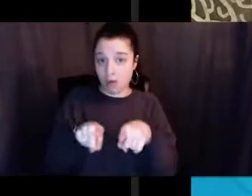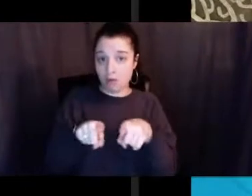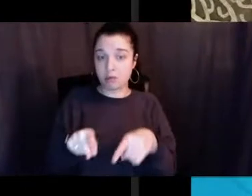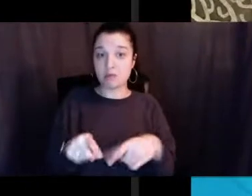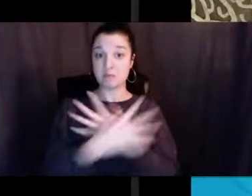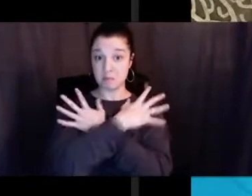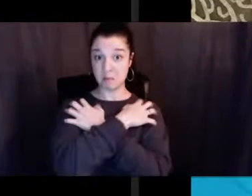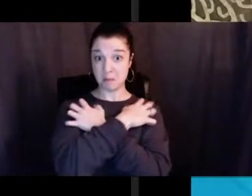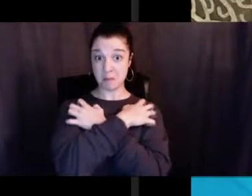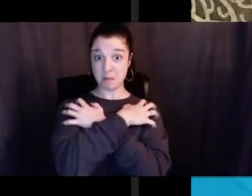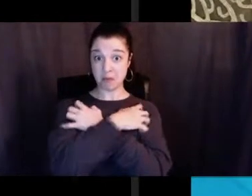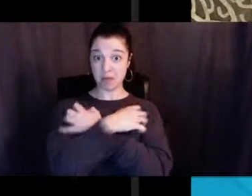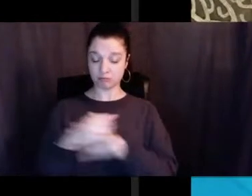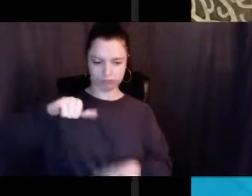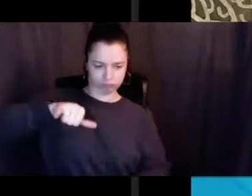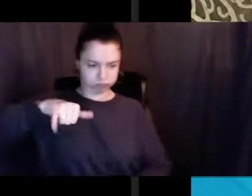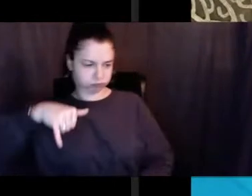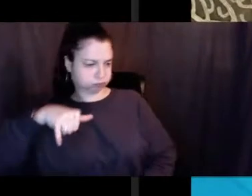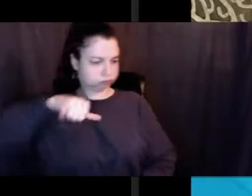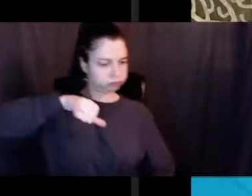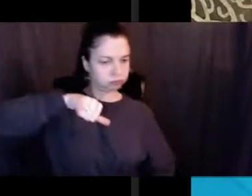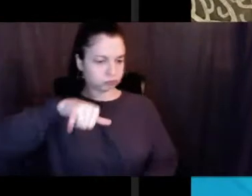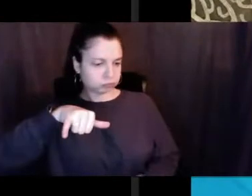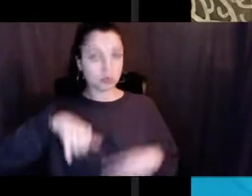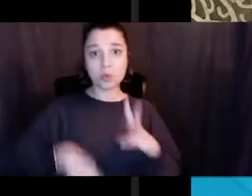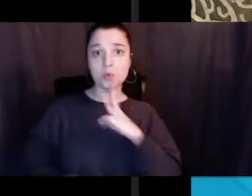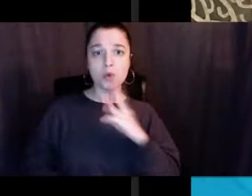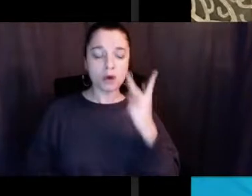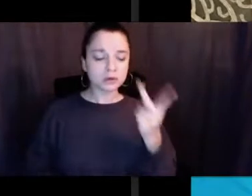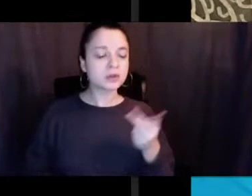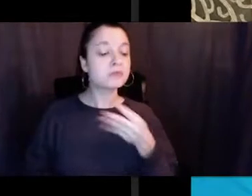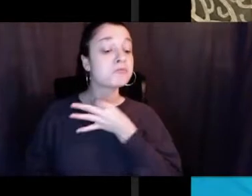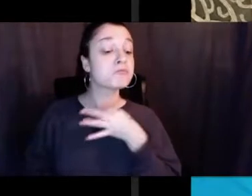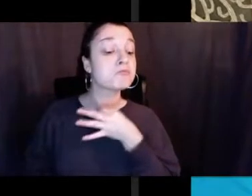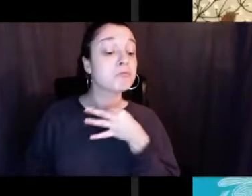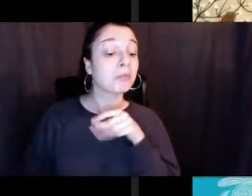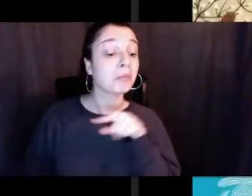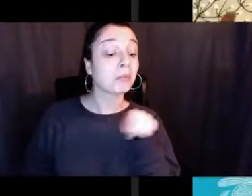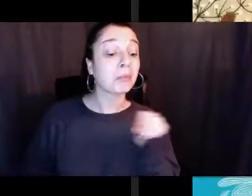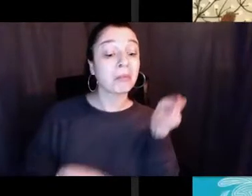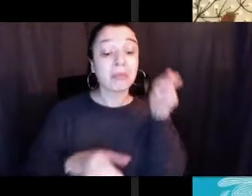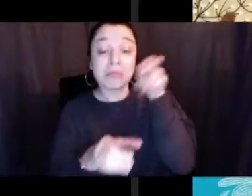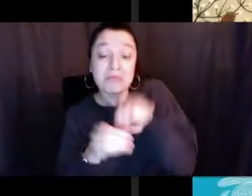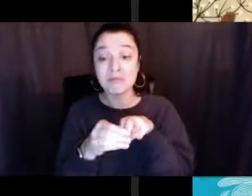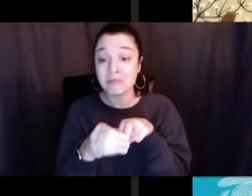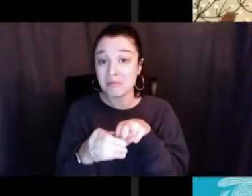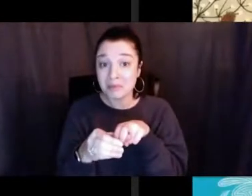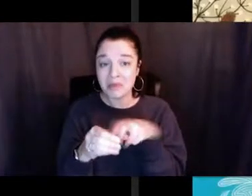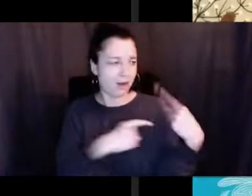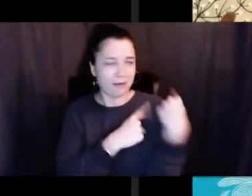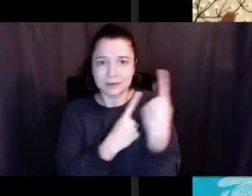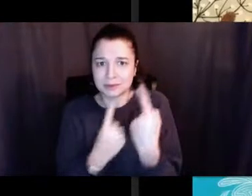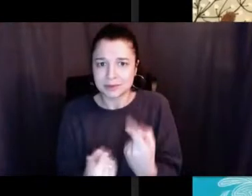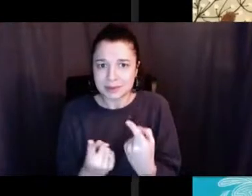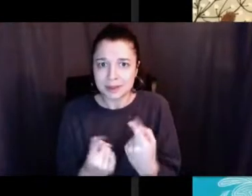Bear came along. Bear was just being curious when he realized what the river